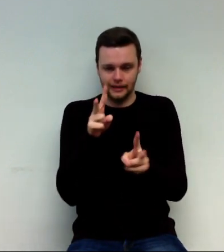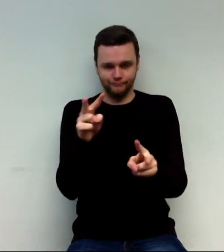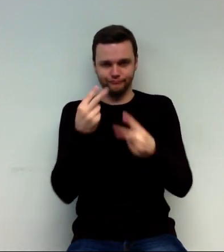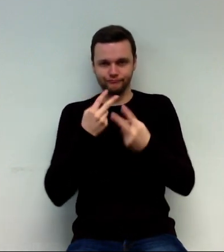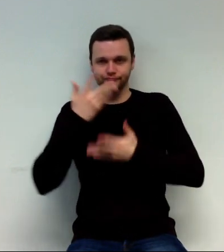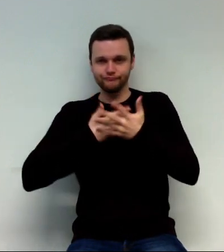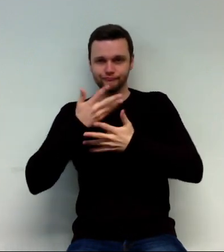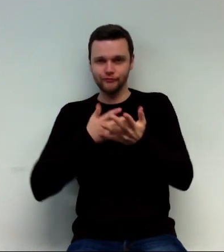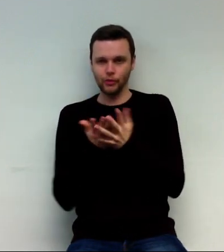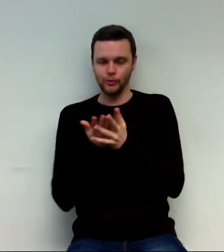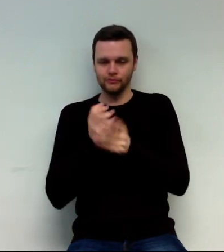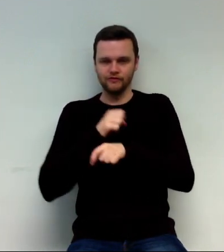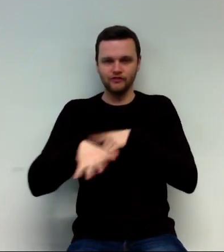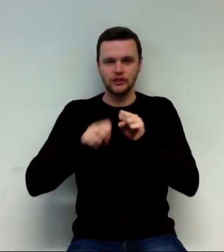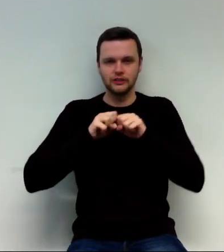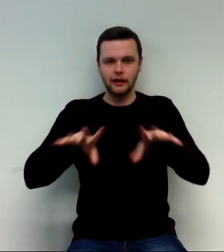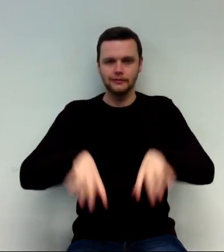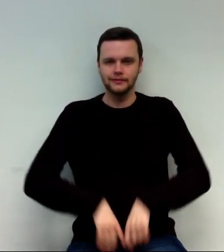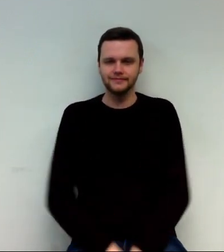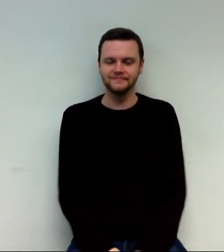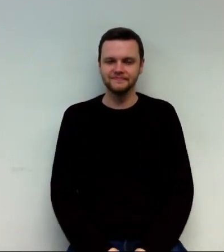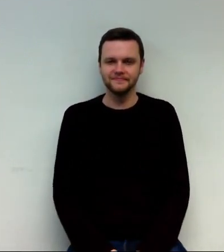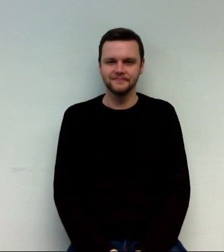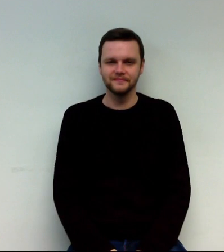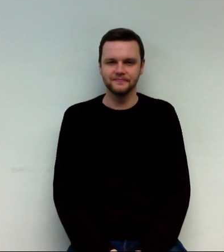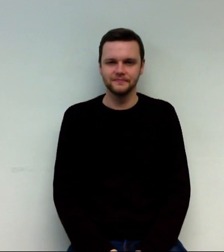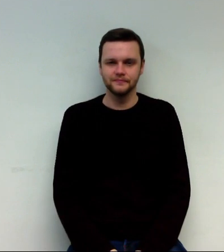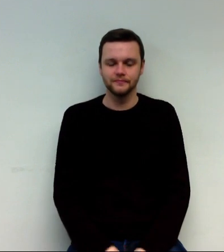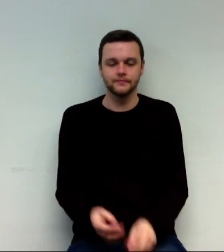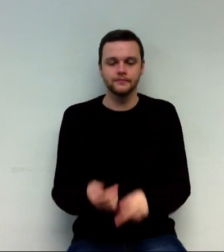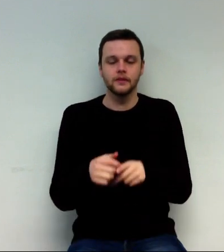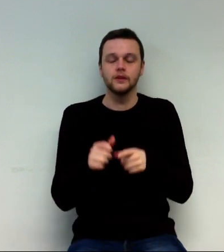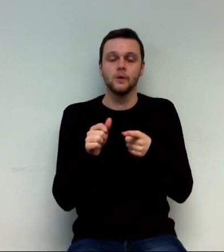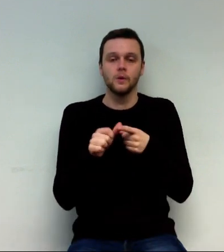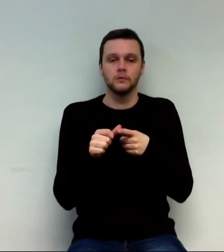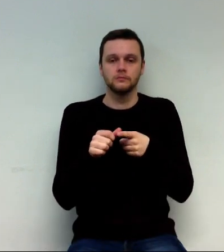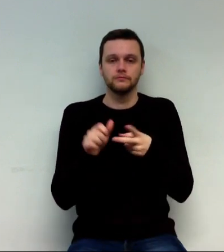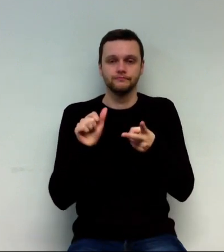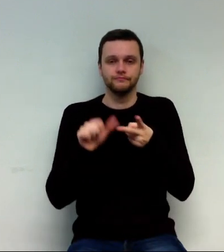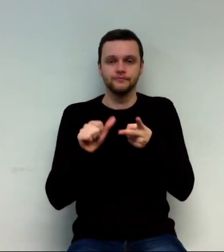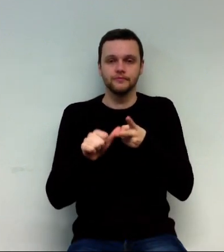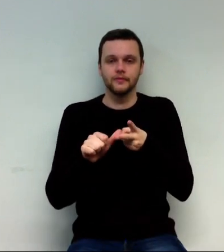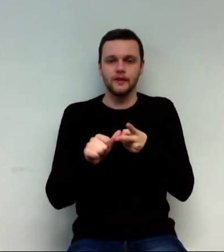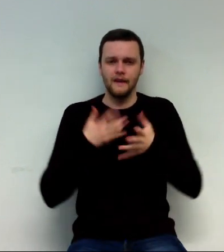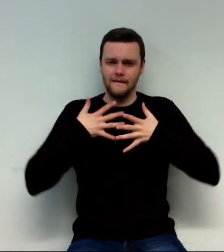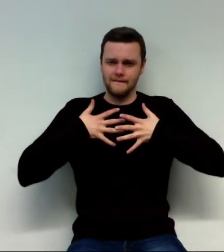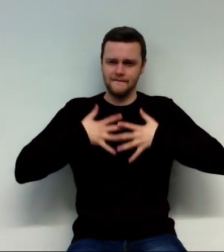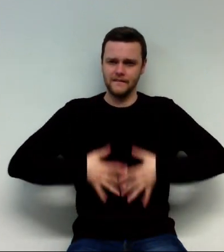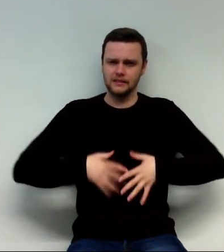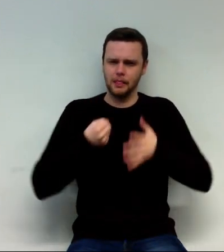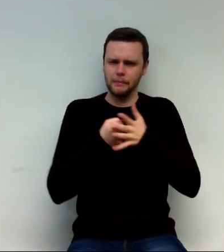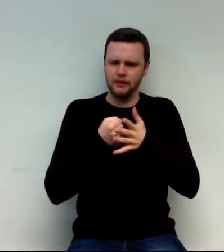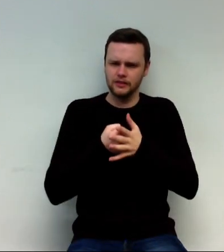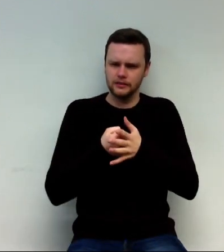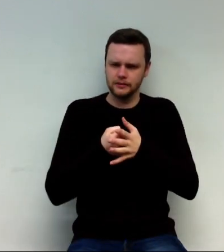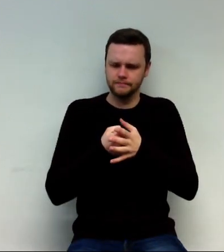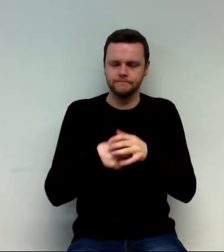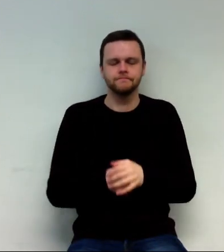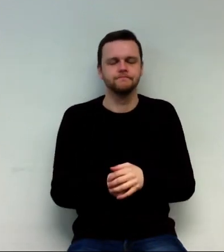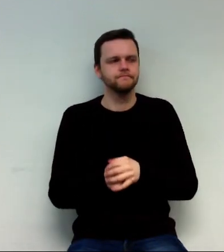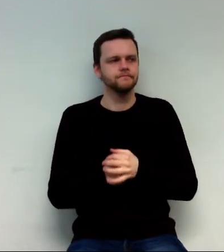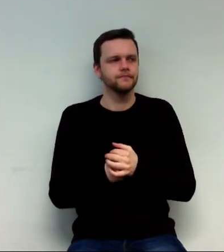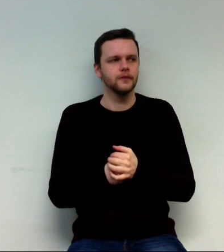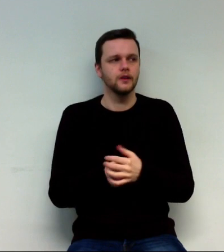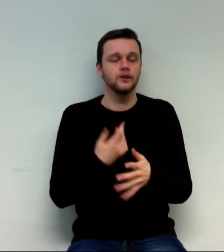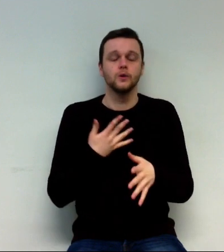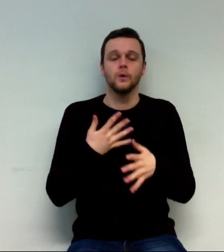the FringeCast. Great. So moving on from sensory, physical barriers, Ray. So as Lindsay briefly